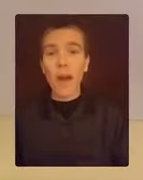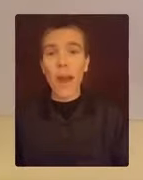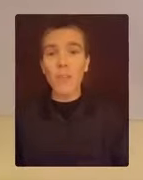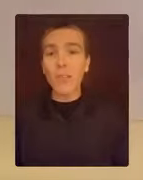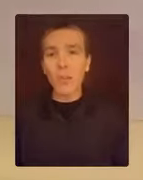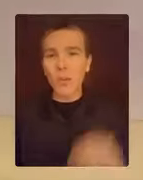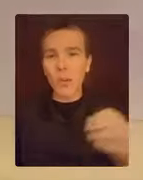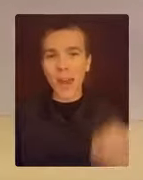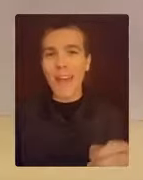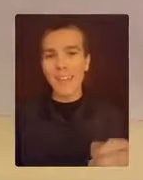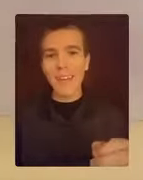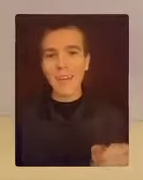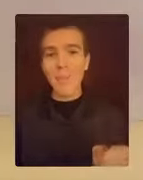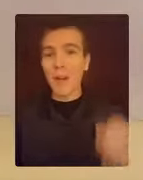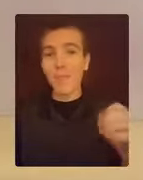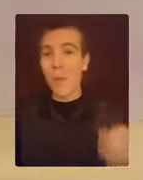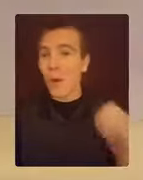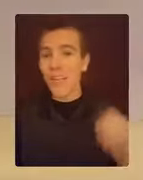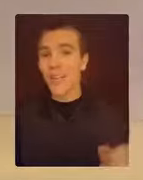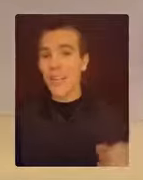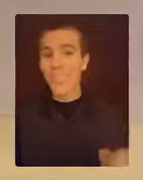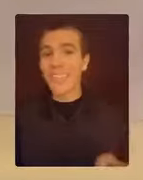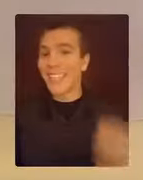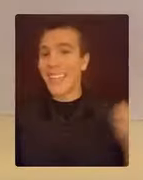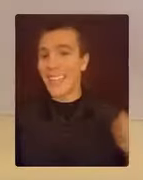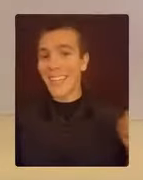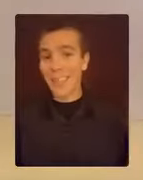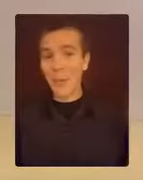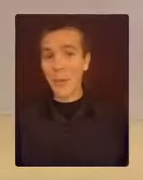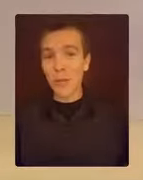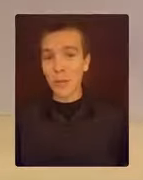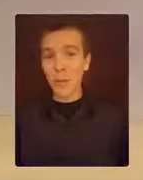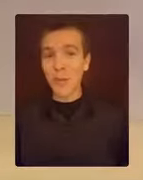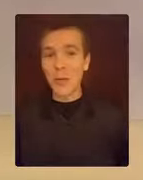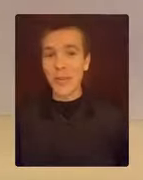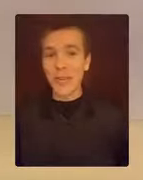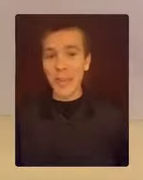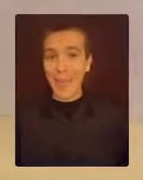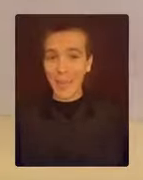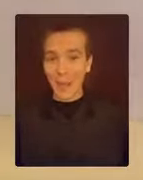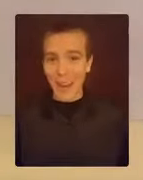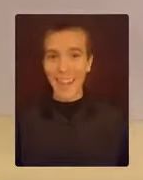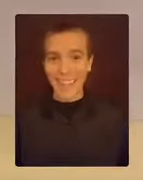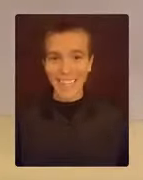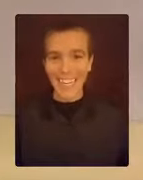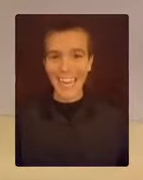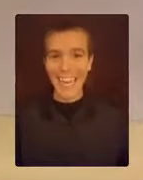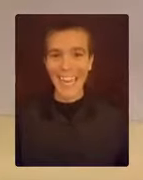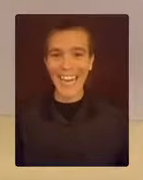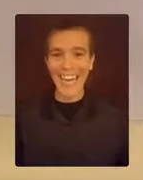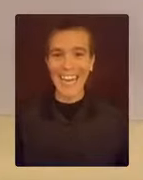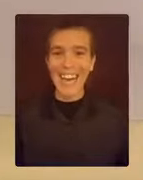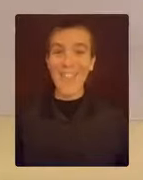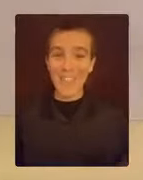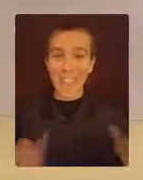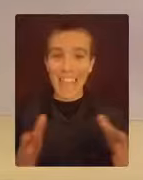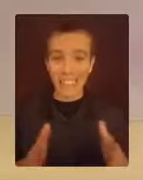what happens when your reality becomes more interesting than anything that you could do in your